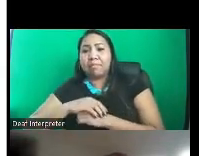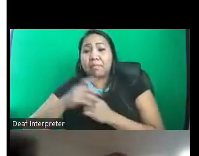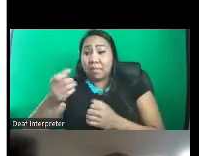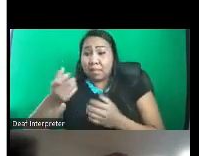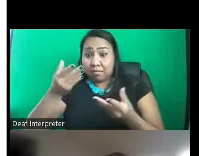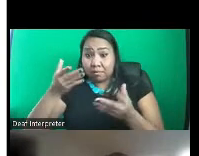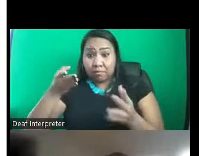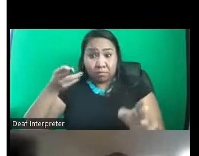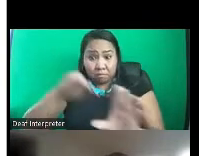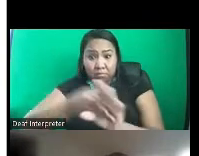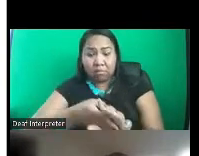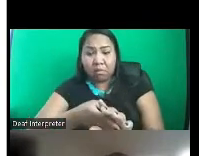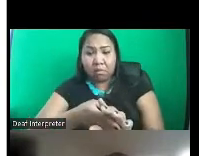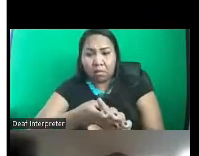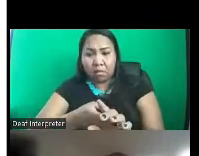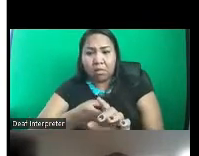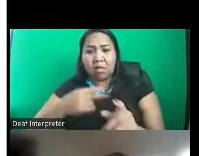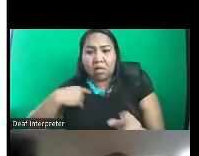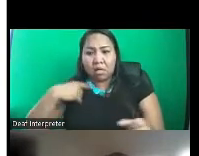welcoming as the